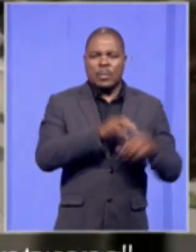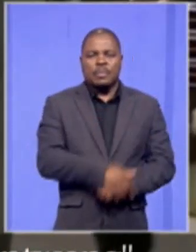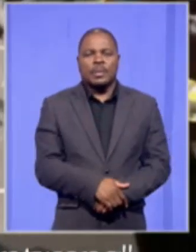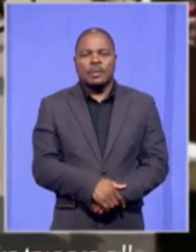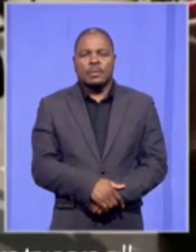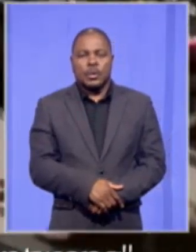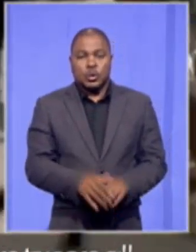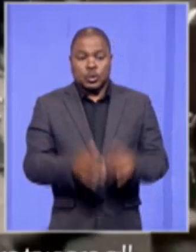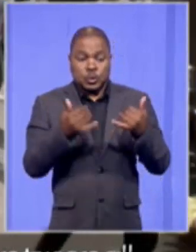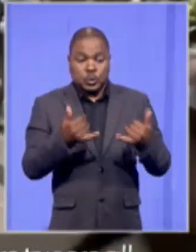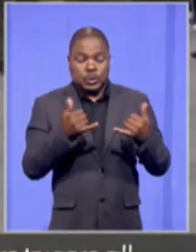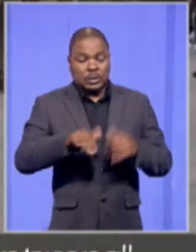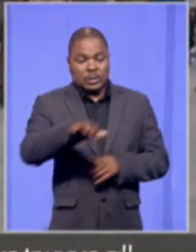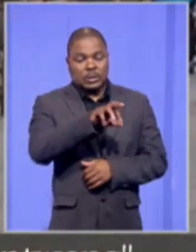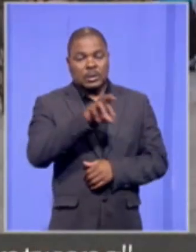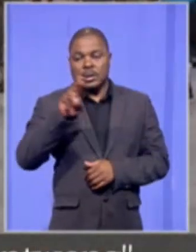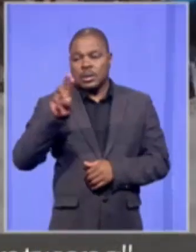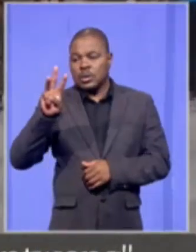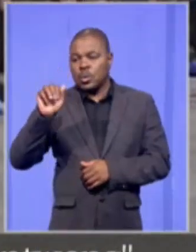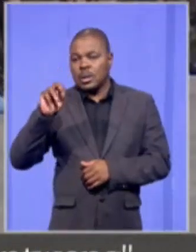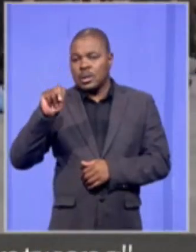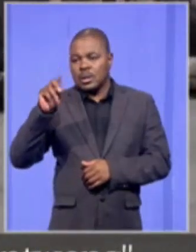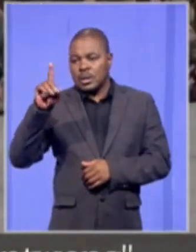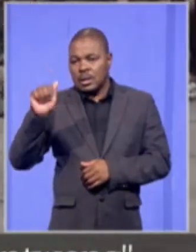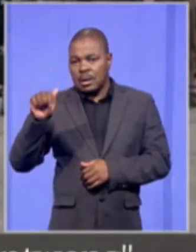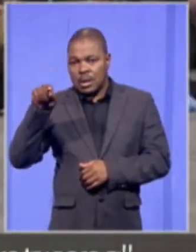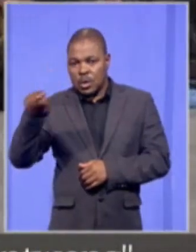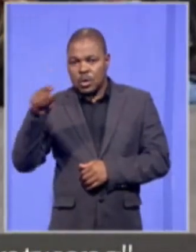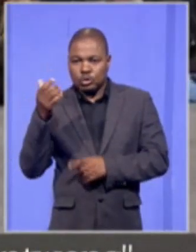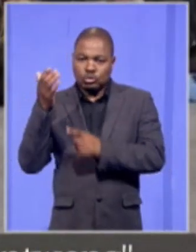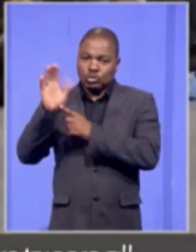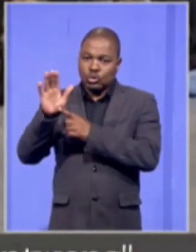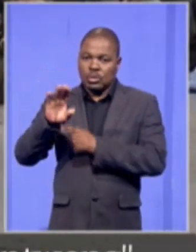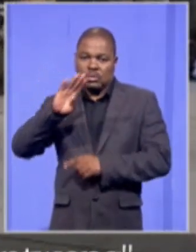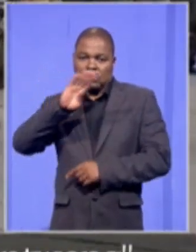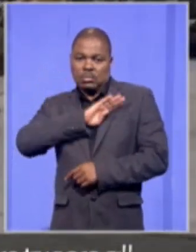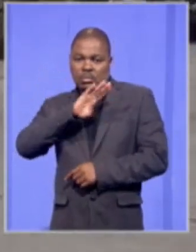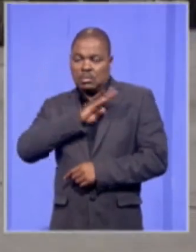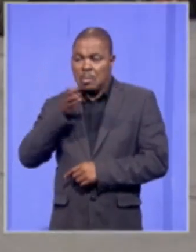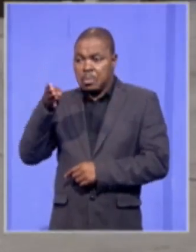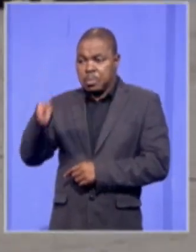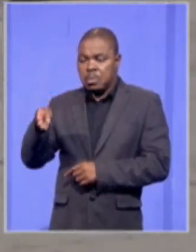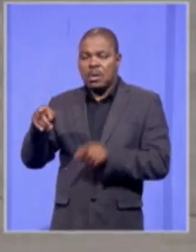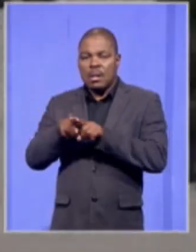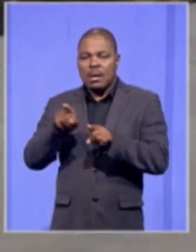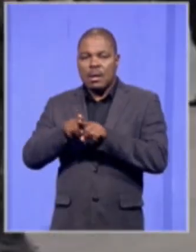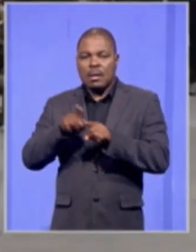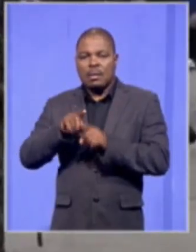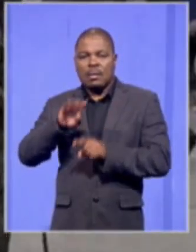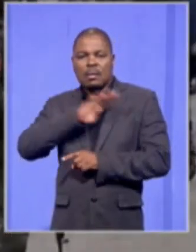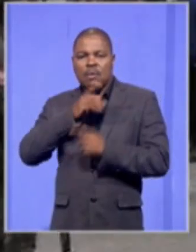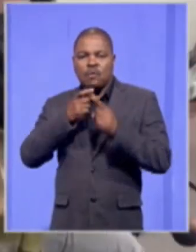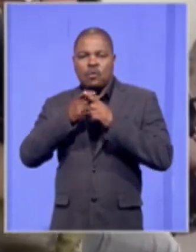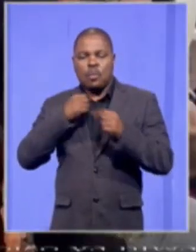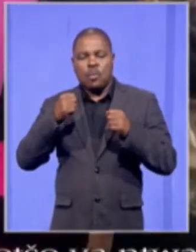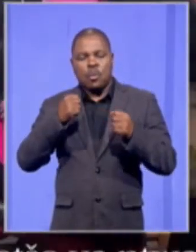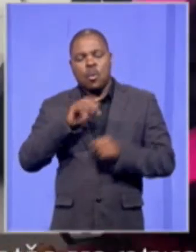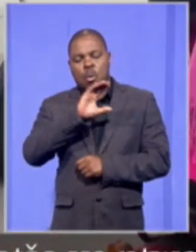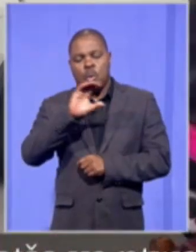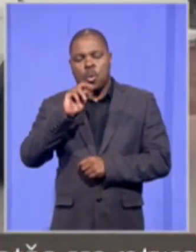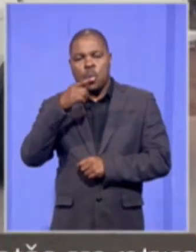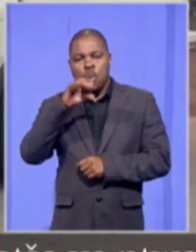Le hono Rwanda e bontšitše seo e se bitšago mašole a go thwalwa ao a bego a akaretšwa go tee le madira a Congo. Le ge go